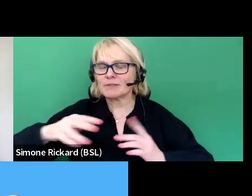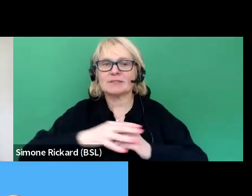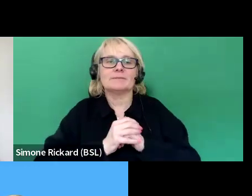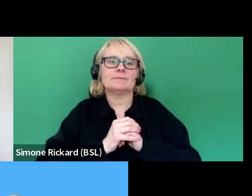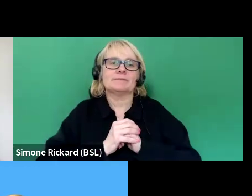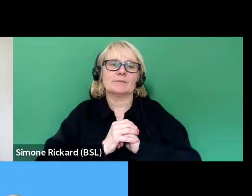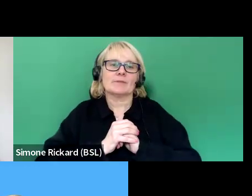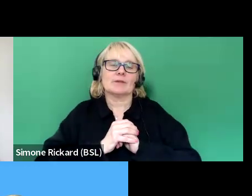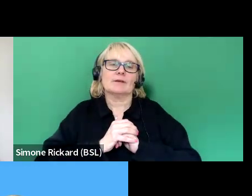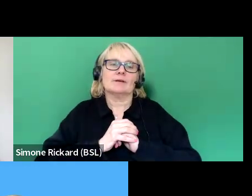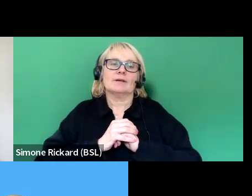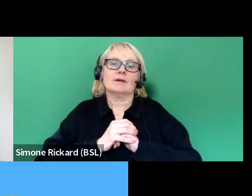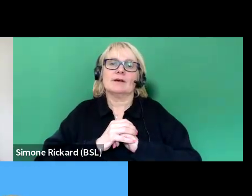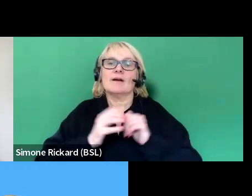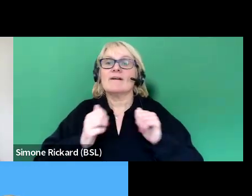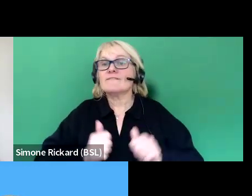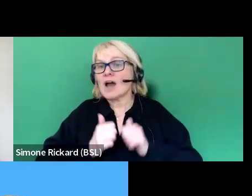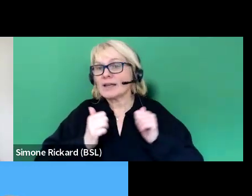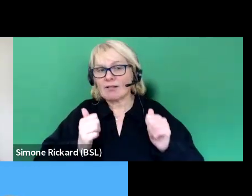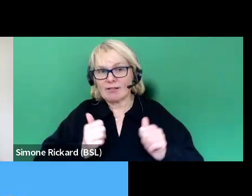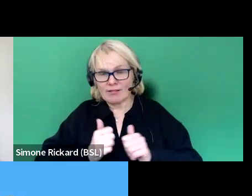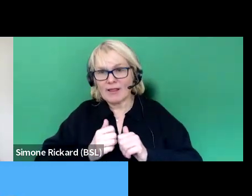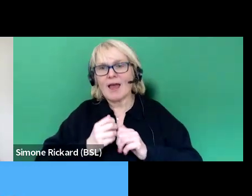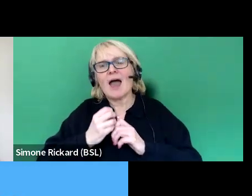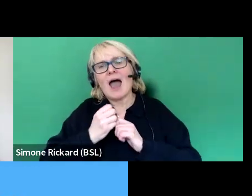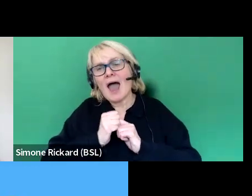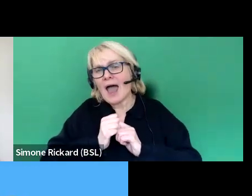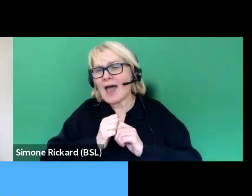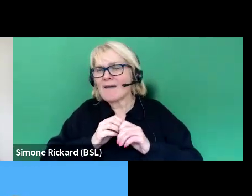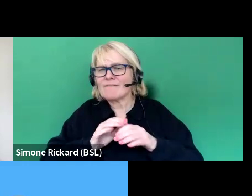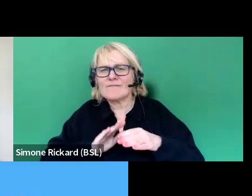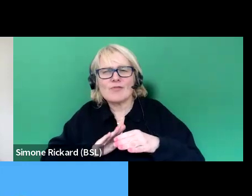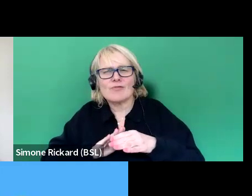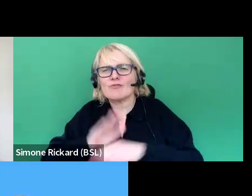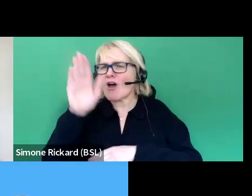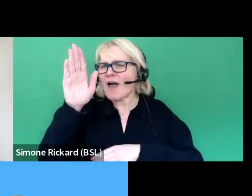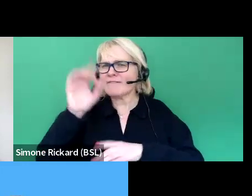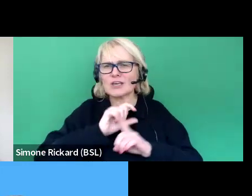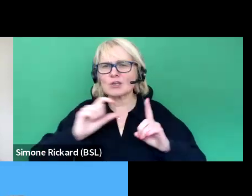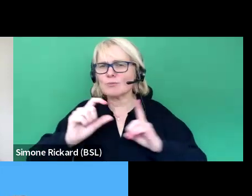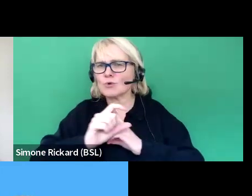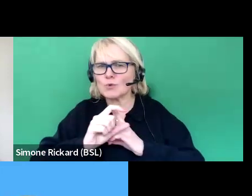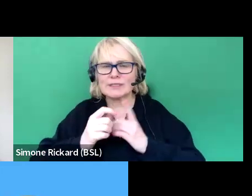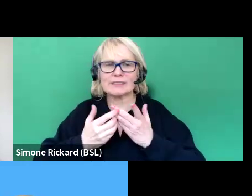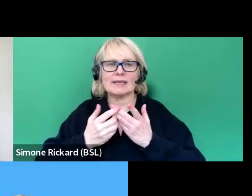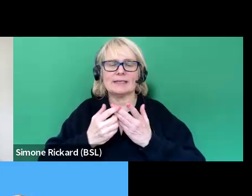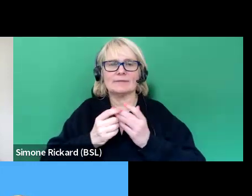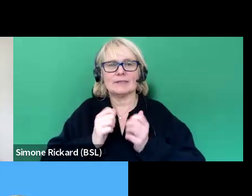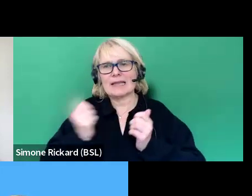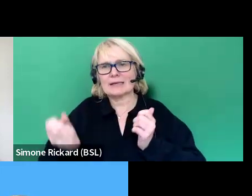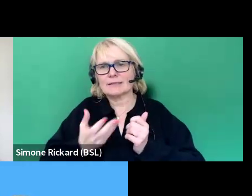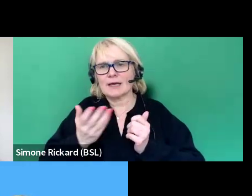Finally, we also have a thriving sort of community of practice, going on to the next